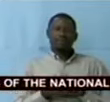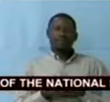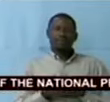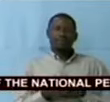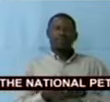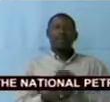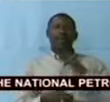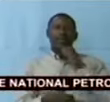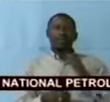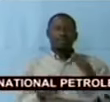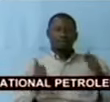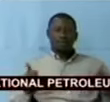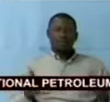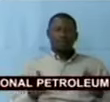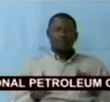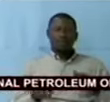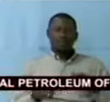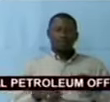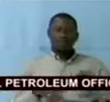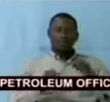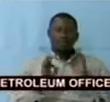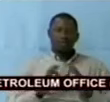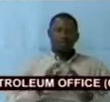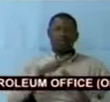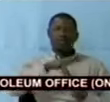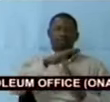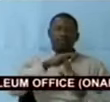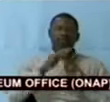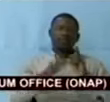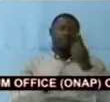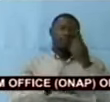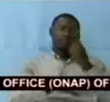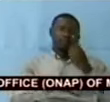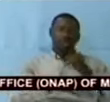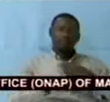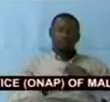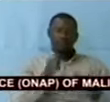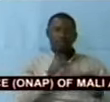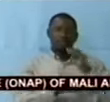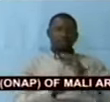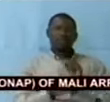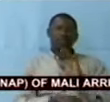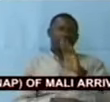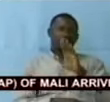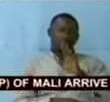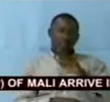Mr. Chair, we take the first break and we will return later. Thank